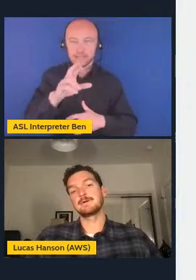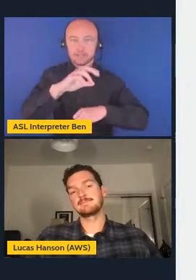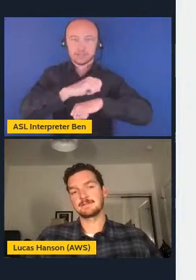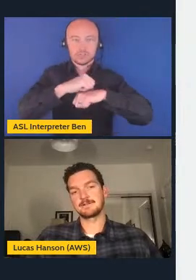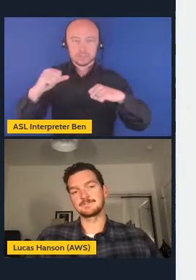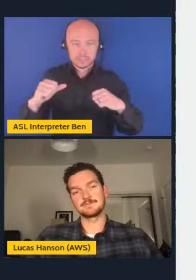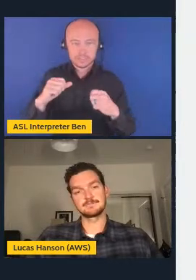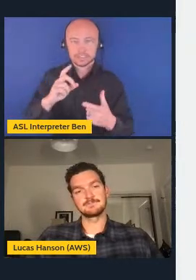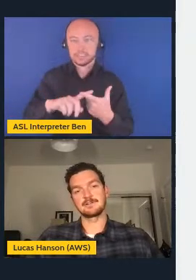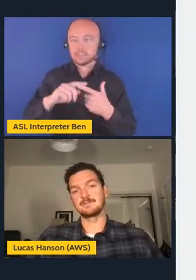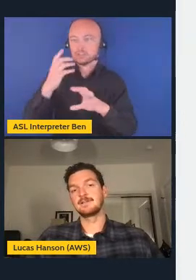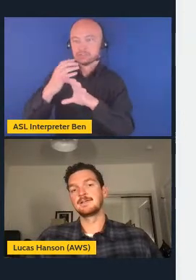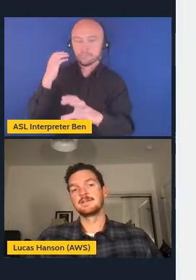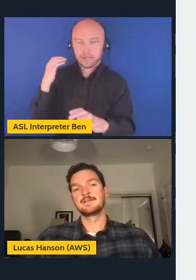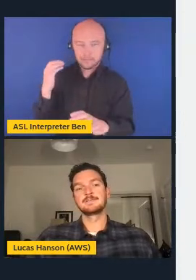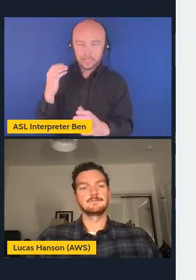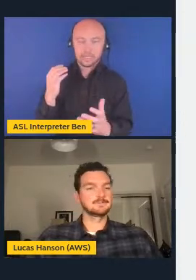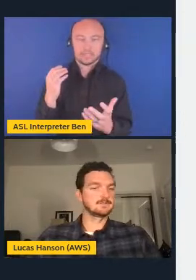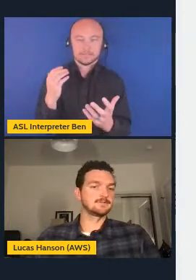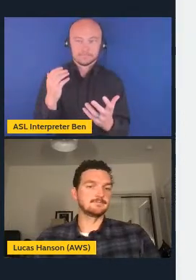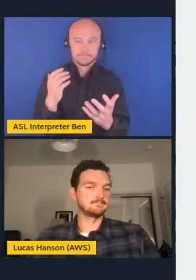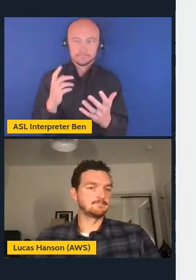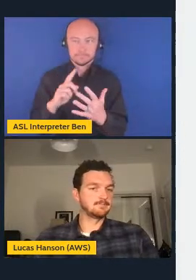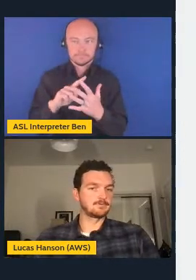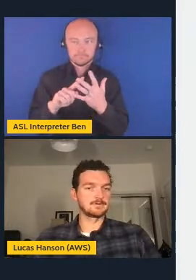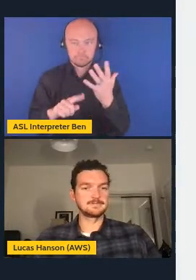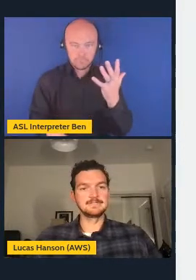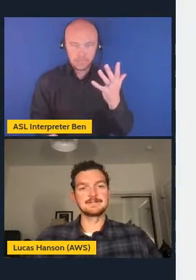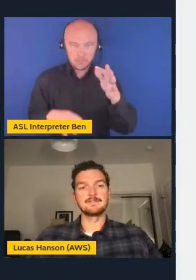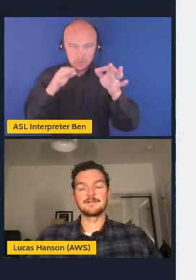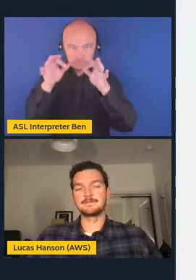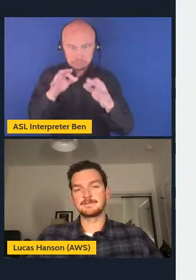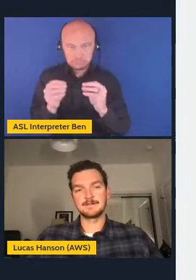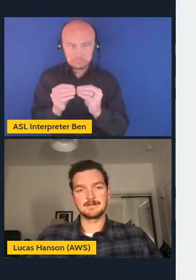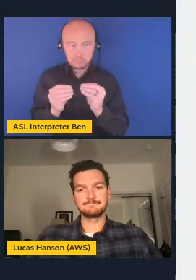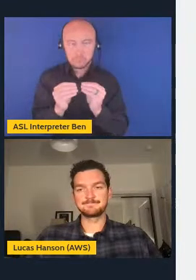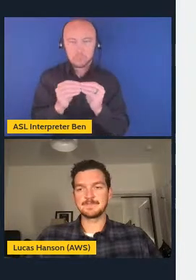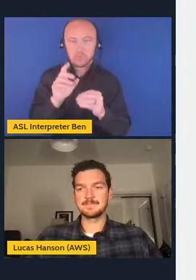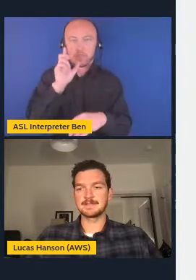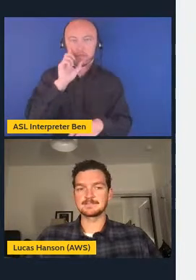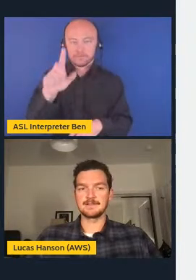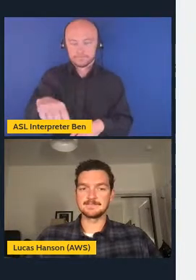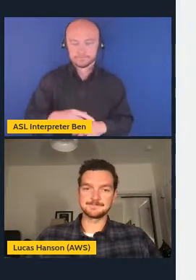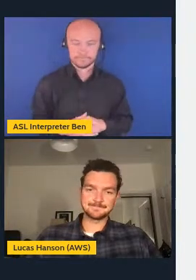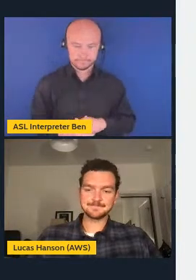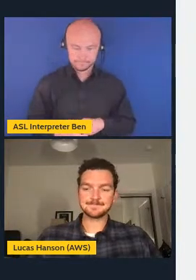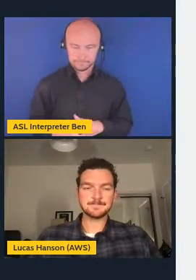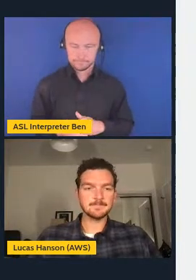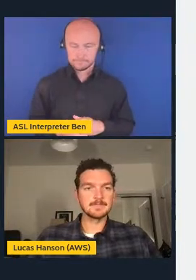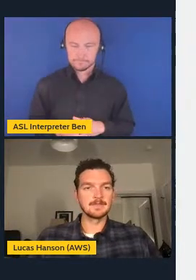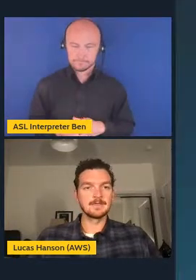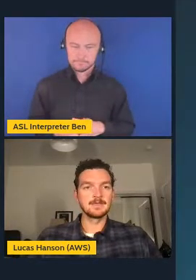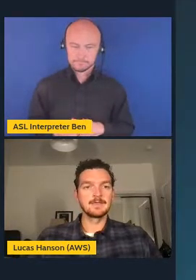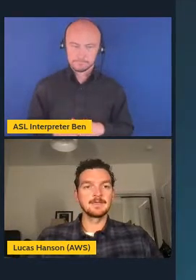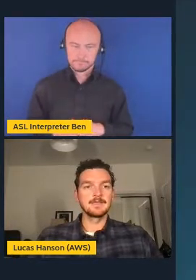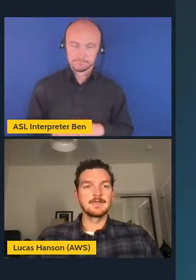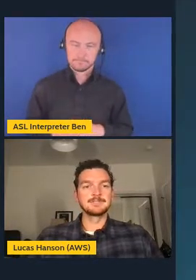data pipeline constructs, which I'll go into a little bit more detail on in the next slides.